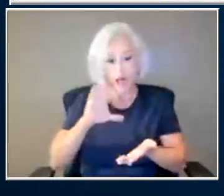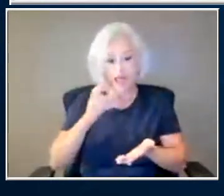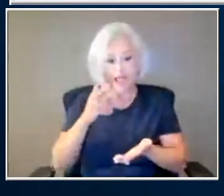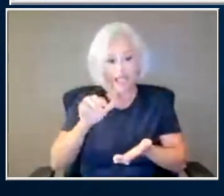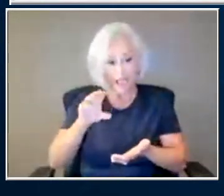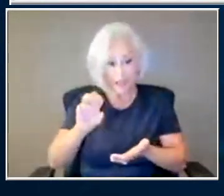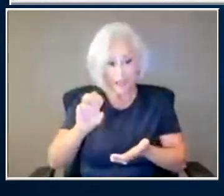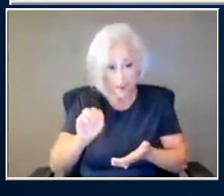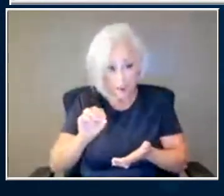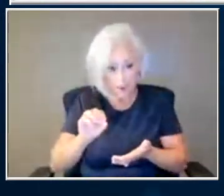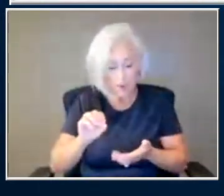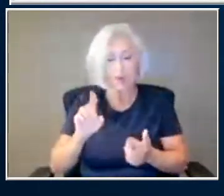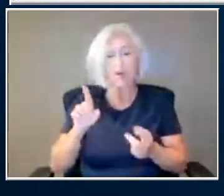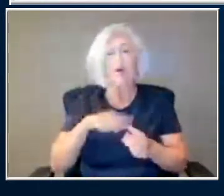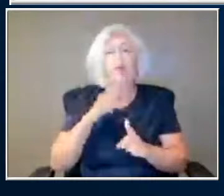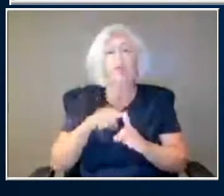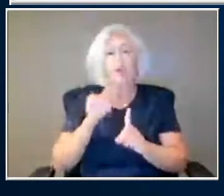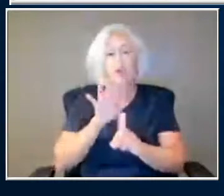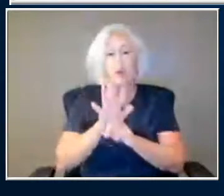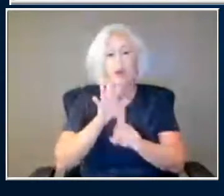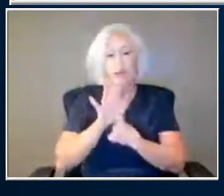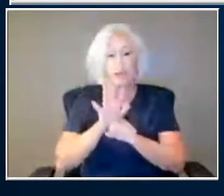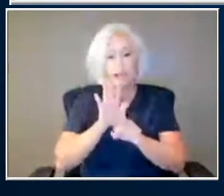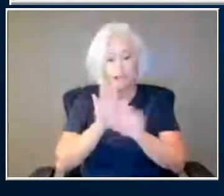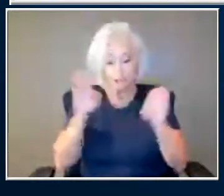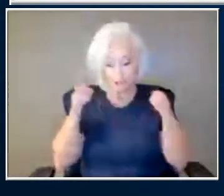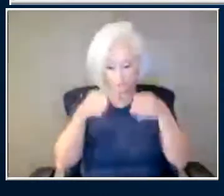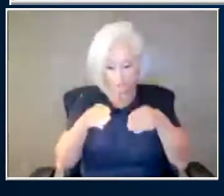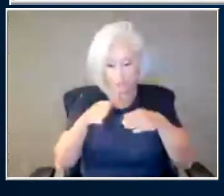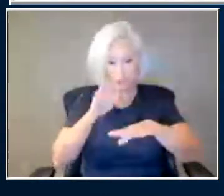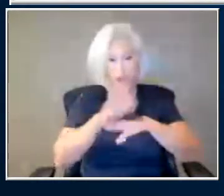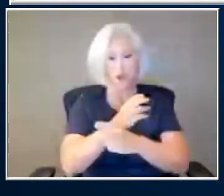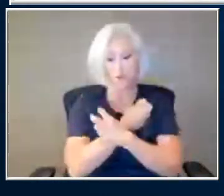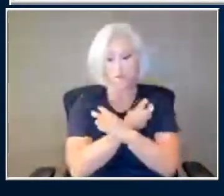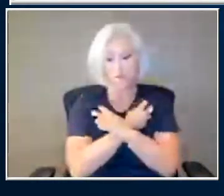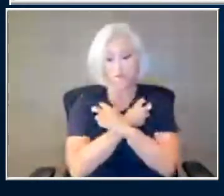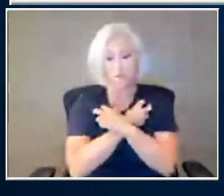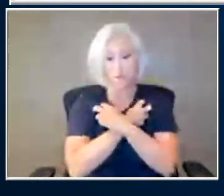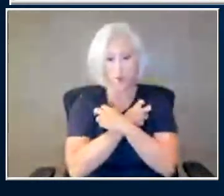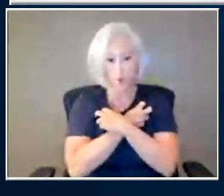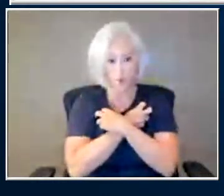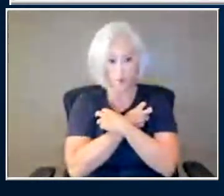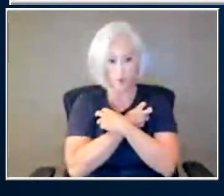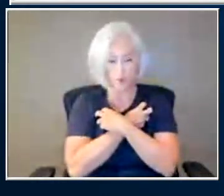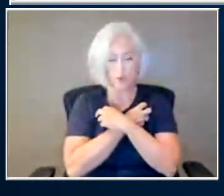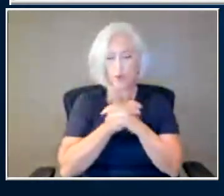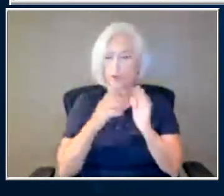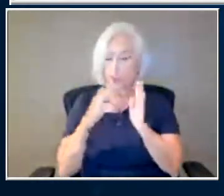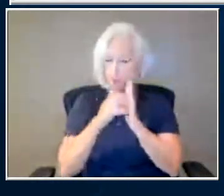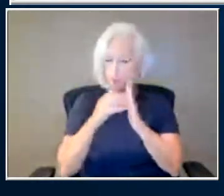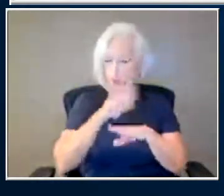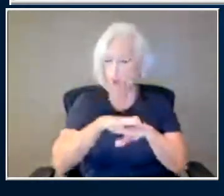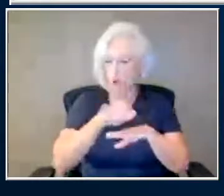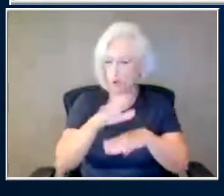bones. We've heard that is very, very painful. How would you describe that pain?